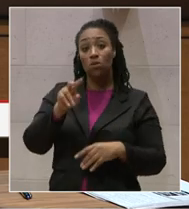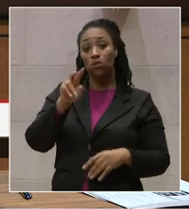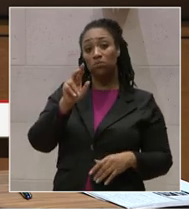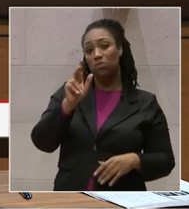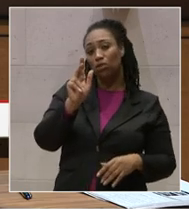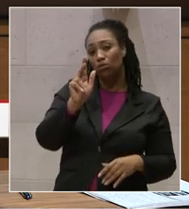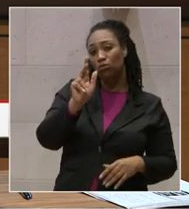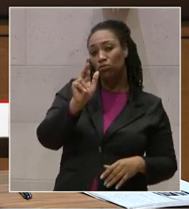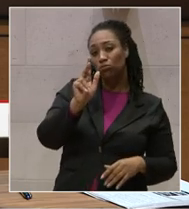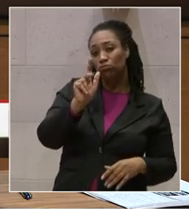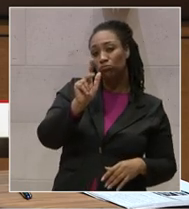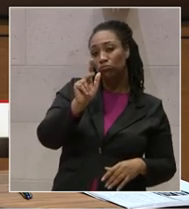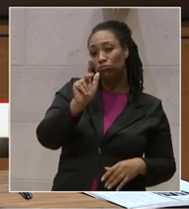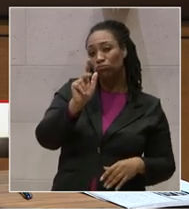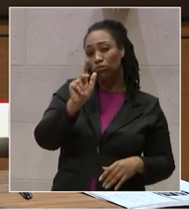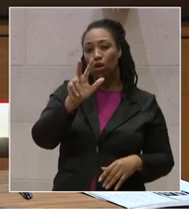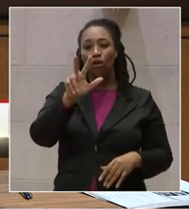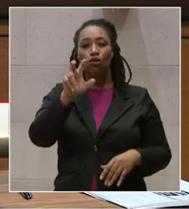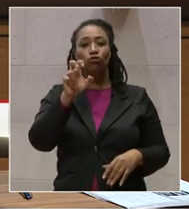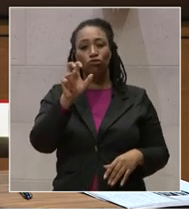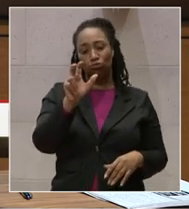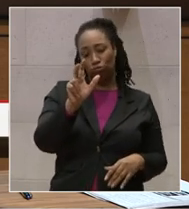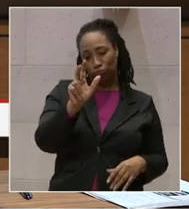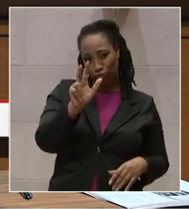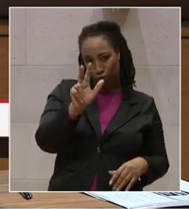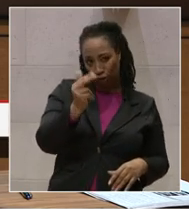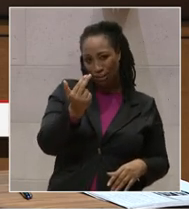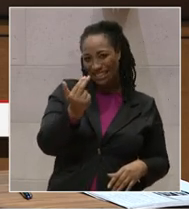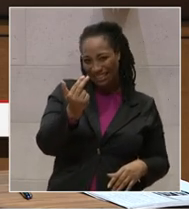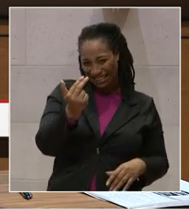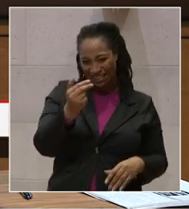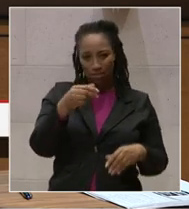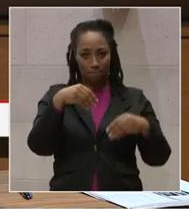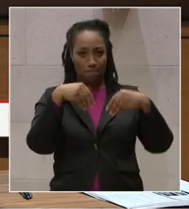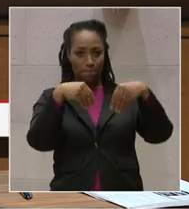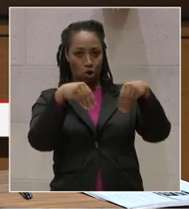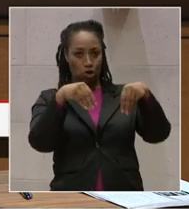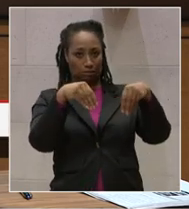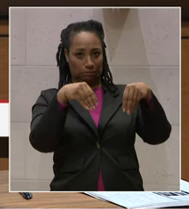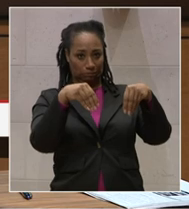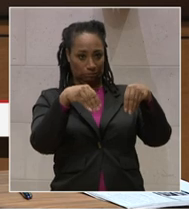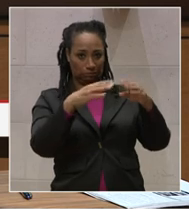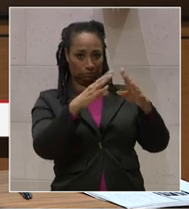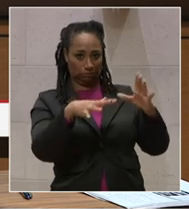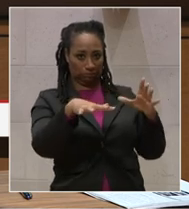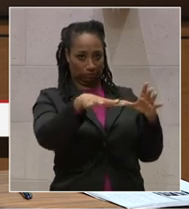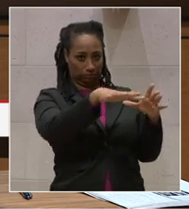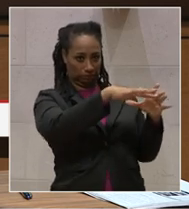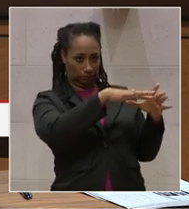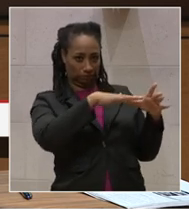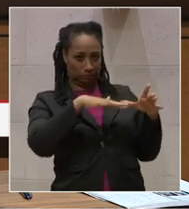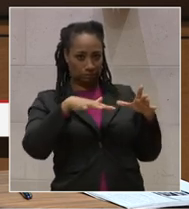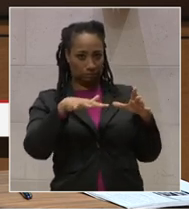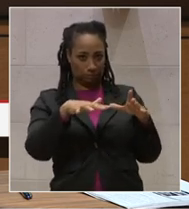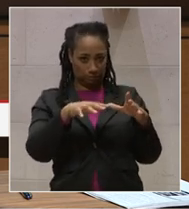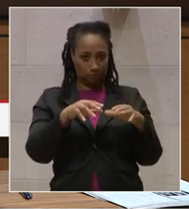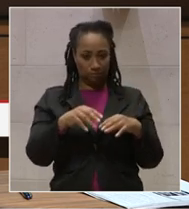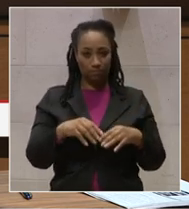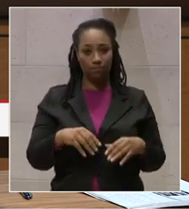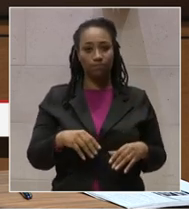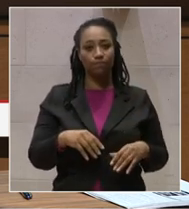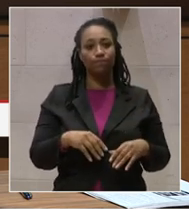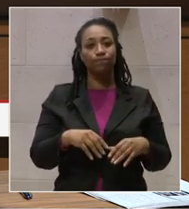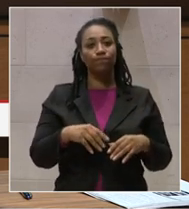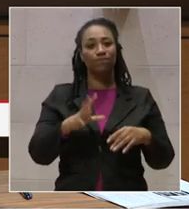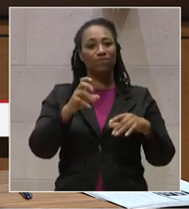units are targeted at 30% AMI and 50% AMI. This development was built on a former